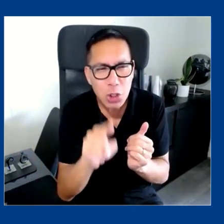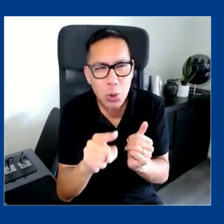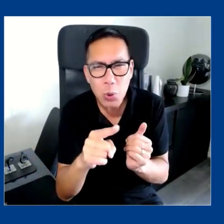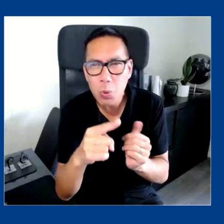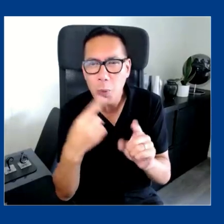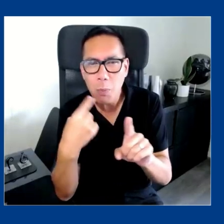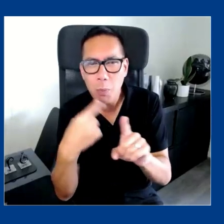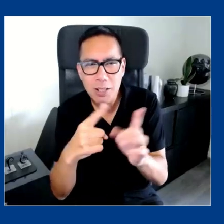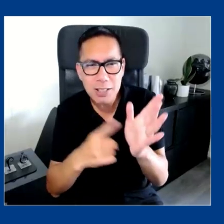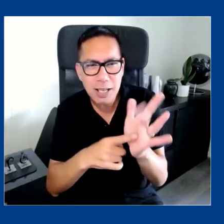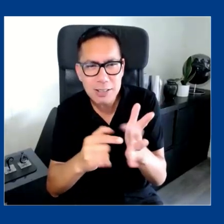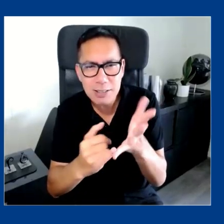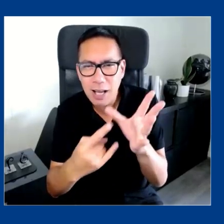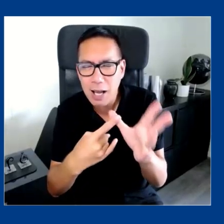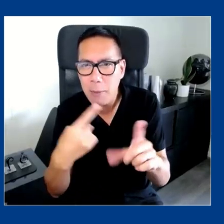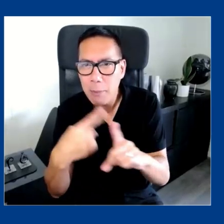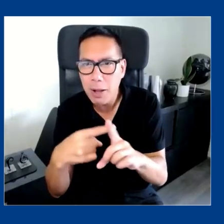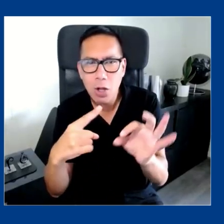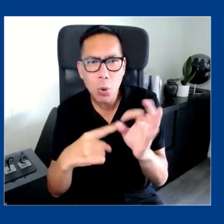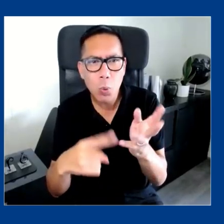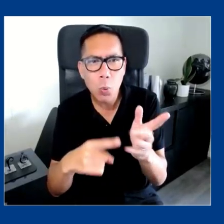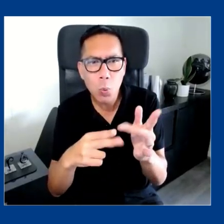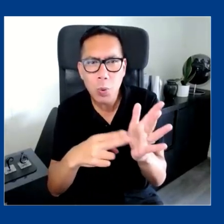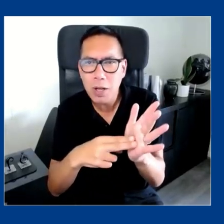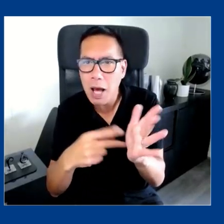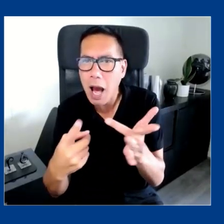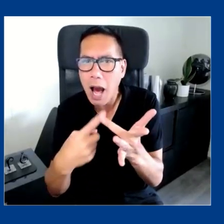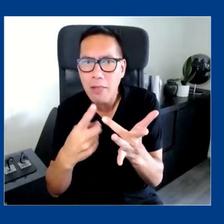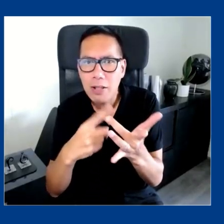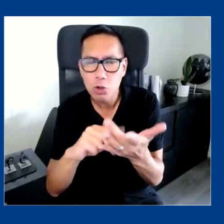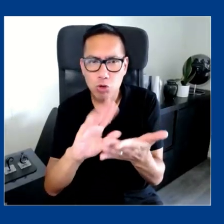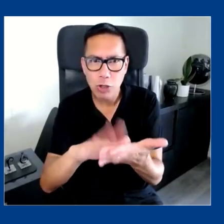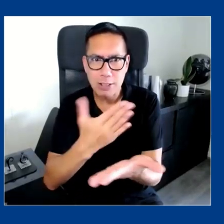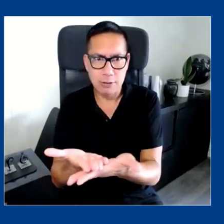and Quinn and others translated,